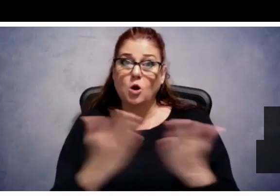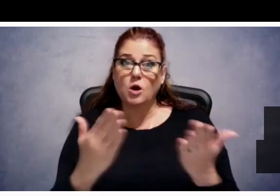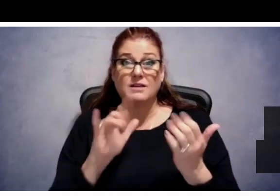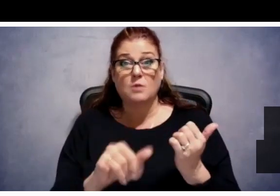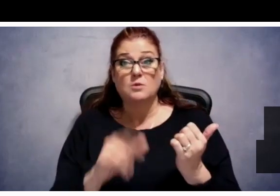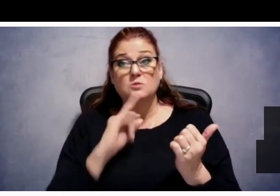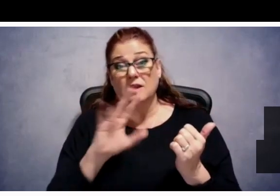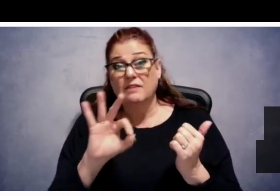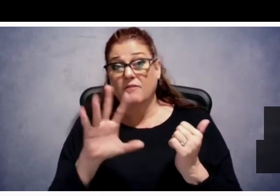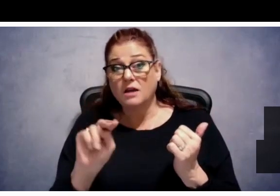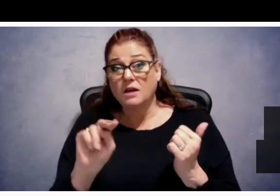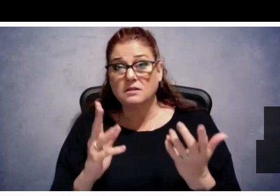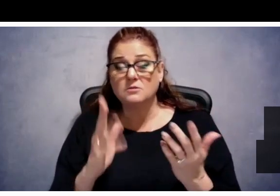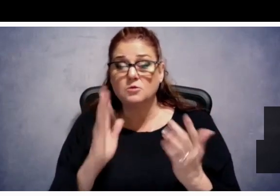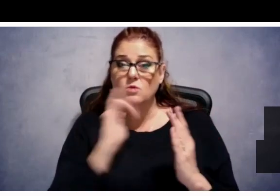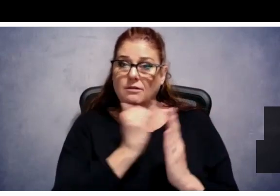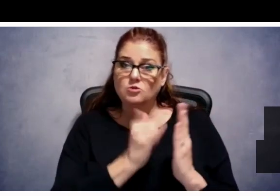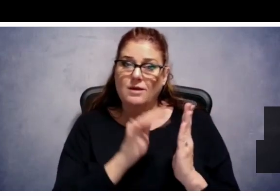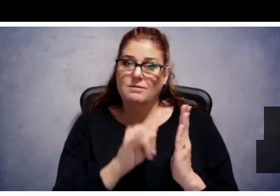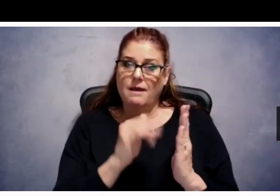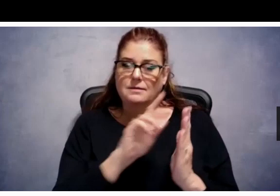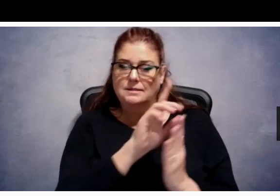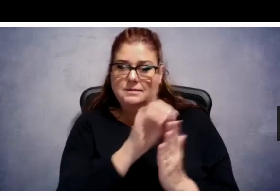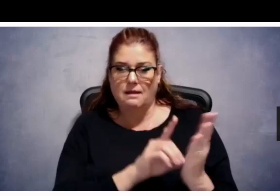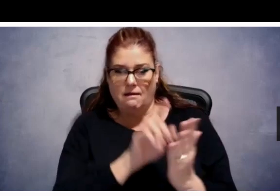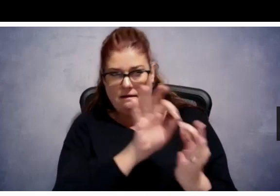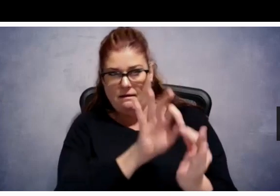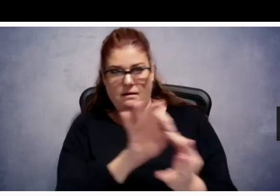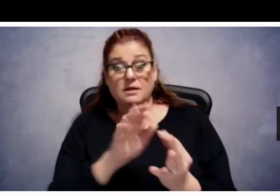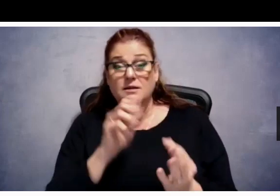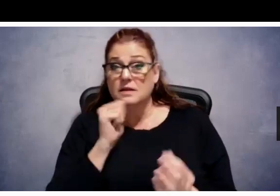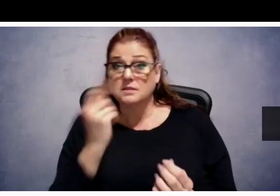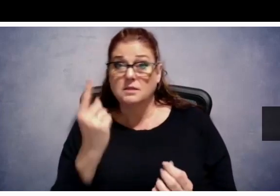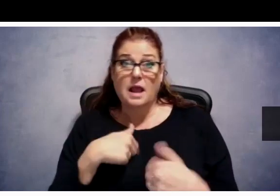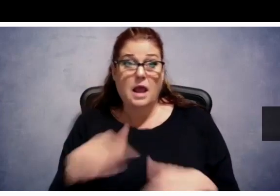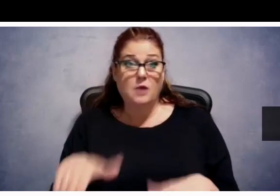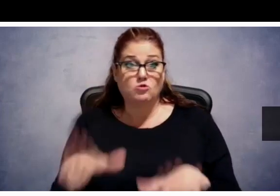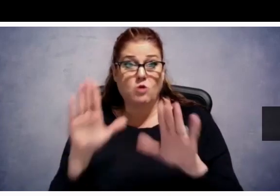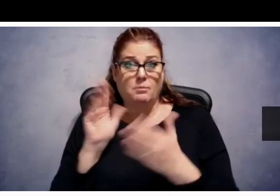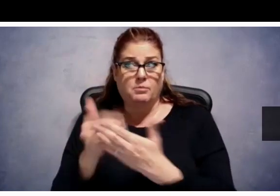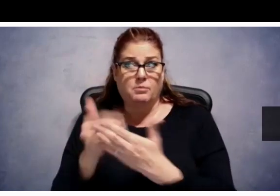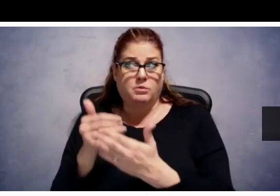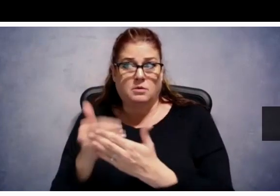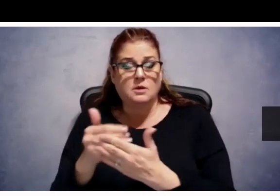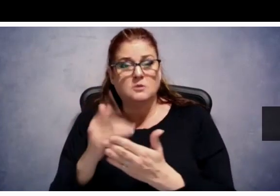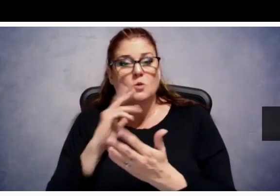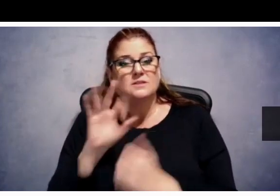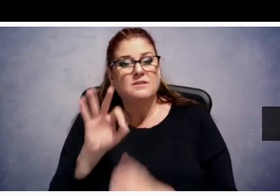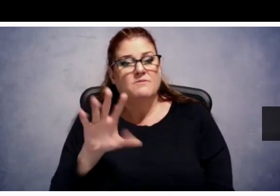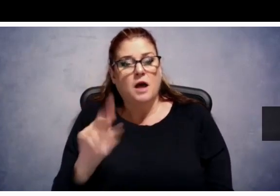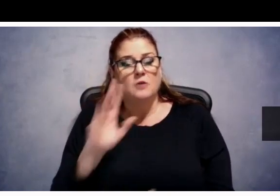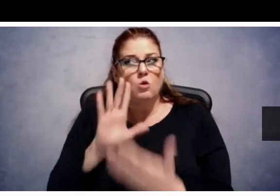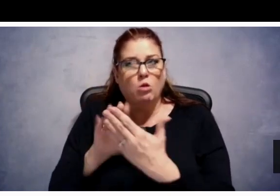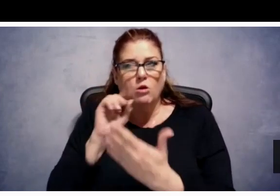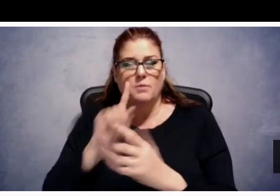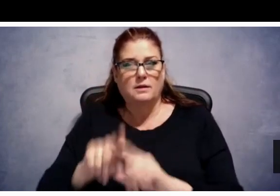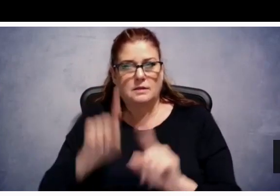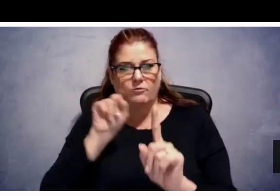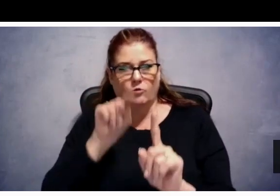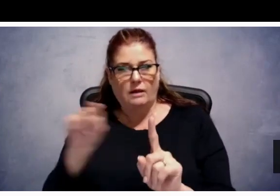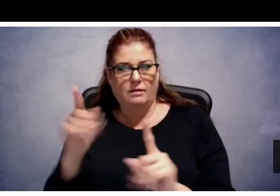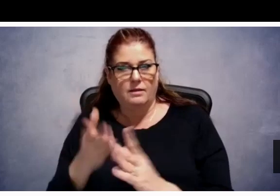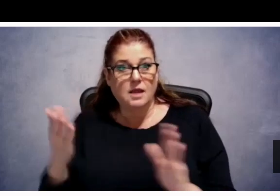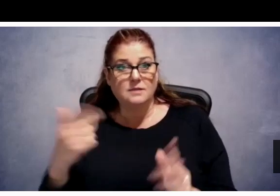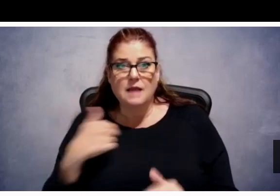really fun to illustrate that design work, which is not something that I grew up around. So it's always fun to learn about different things that